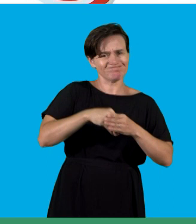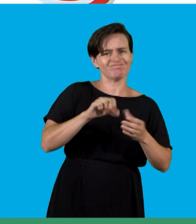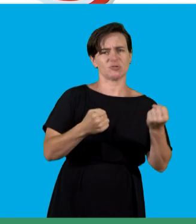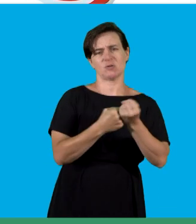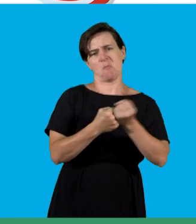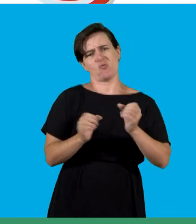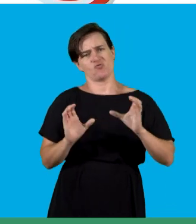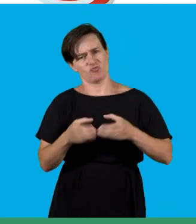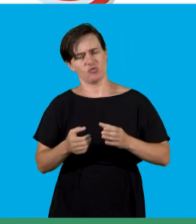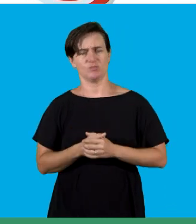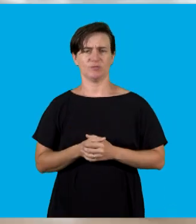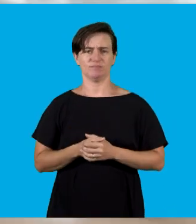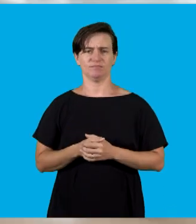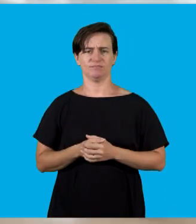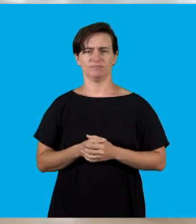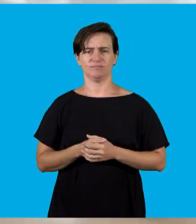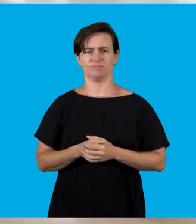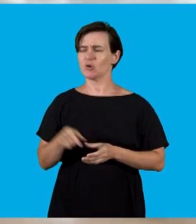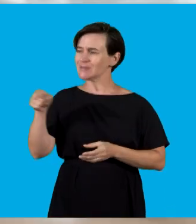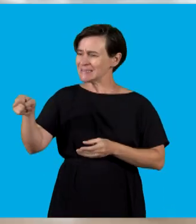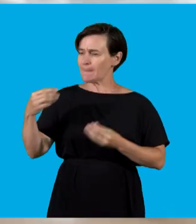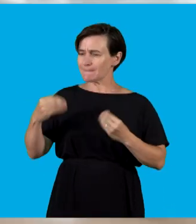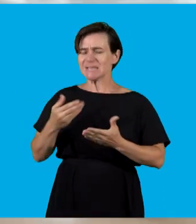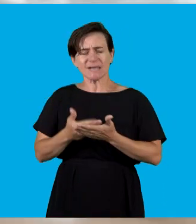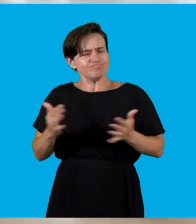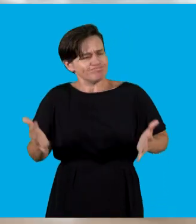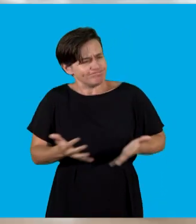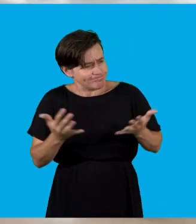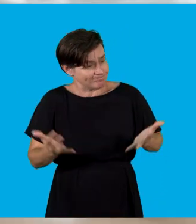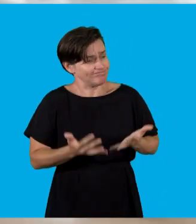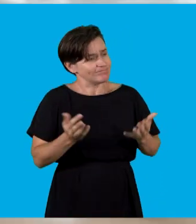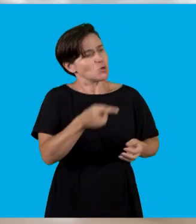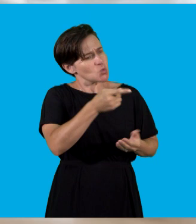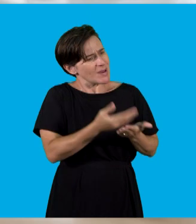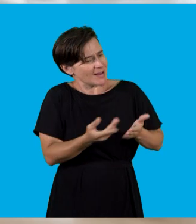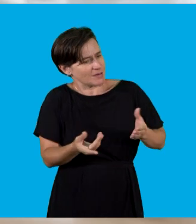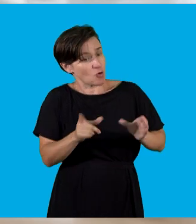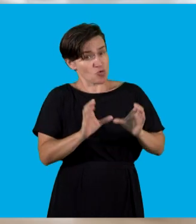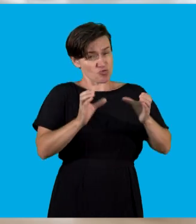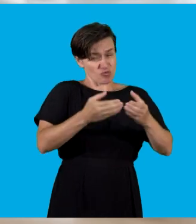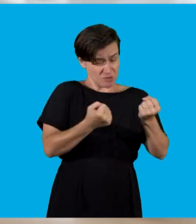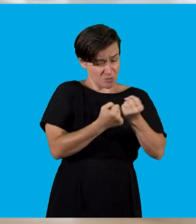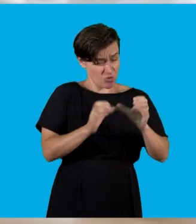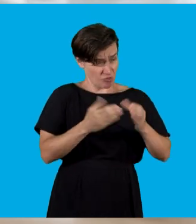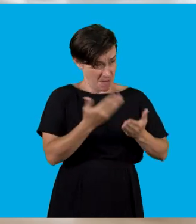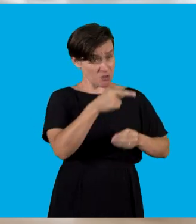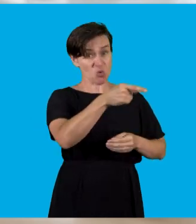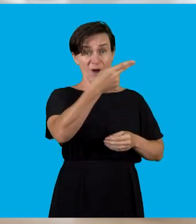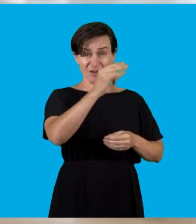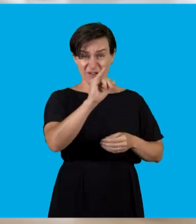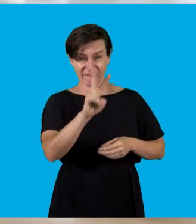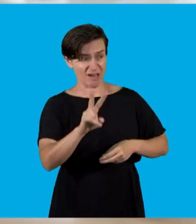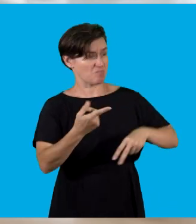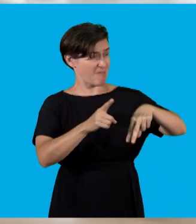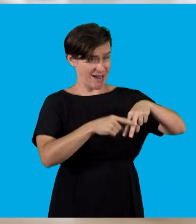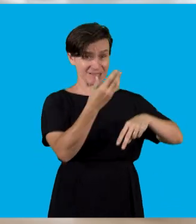groups. Another initiative is to encourage employees to join HIV or AIDS support groups, in order for even those employees who are